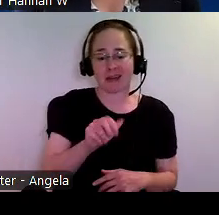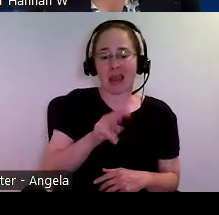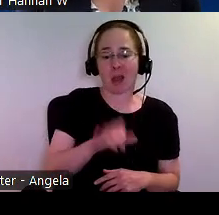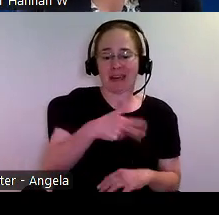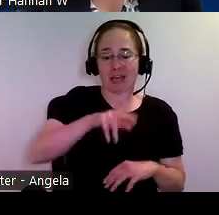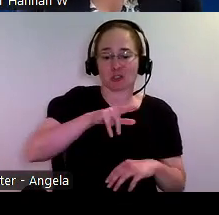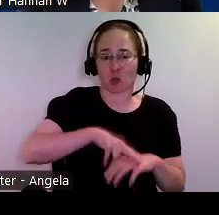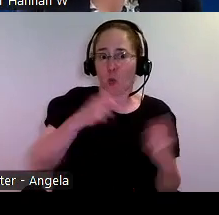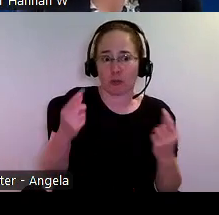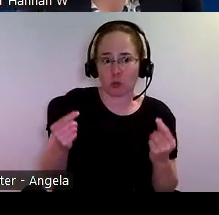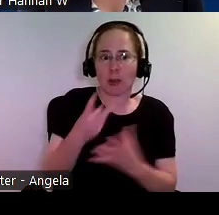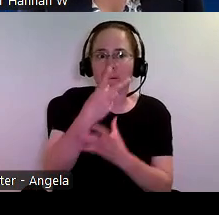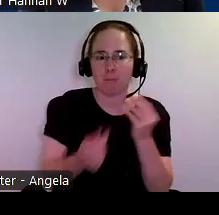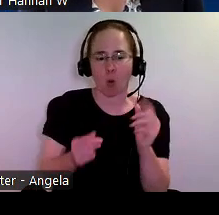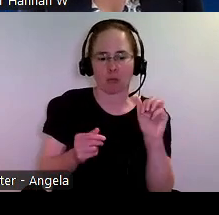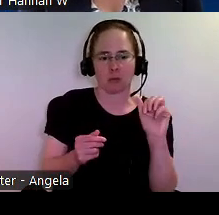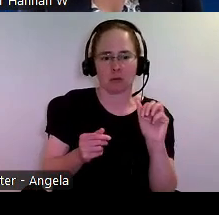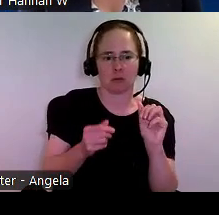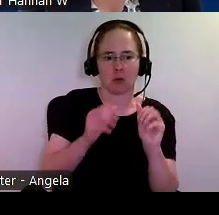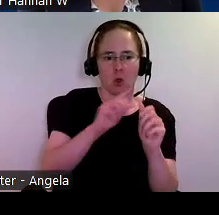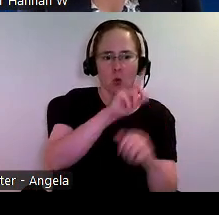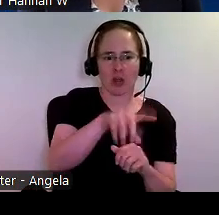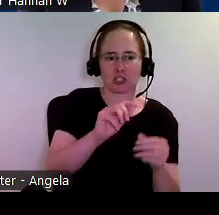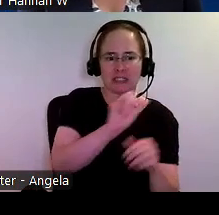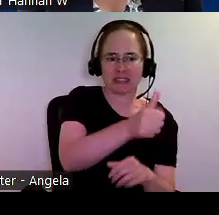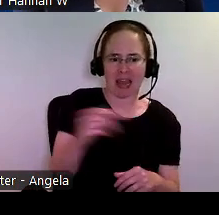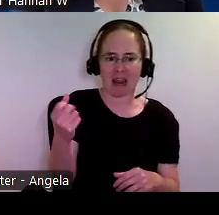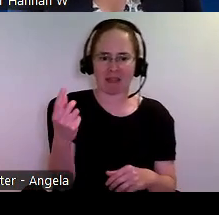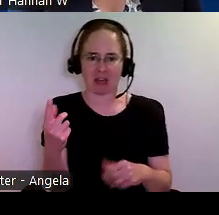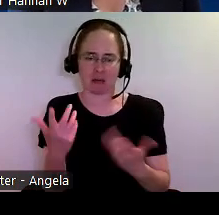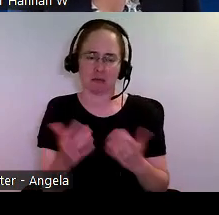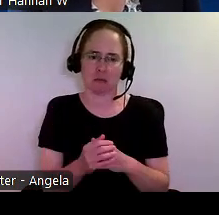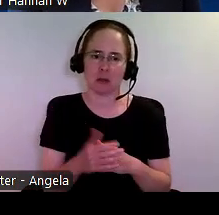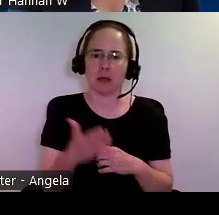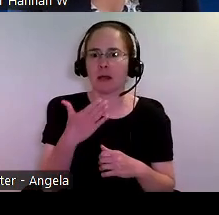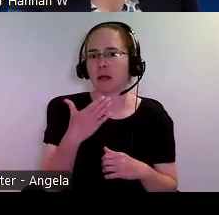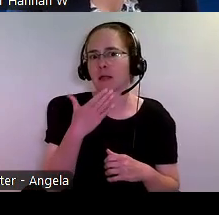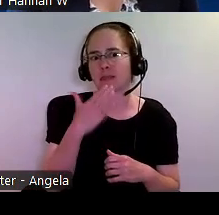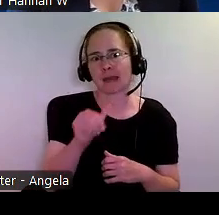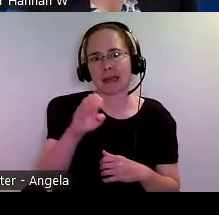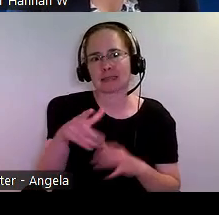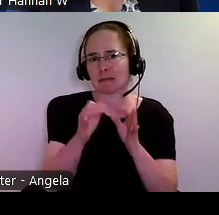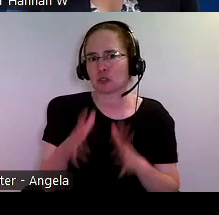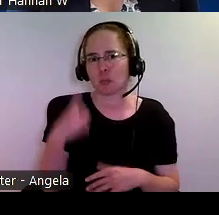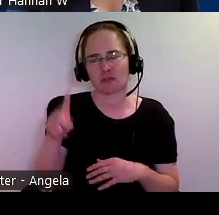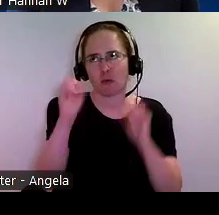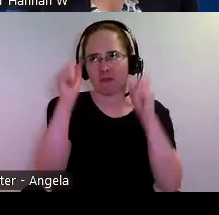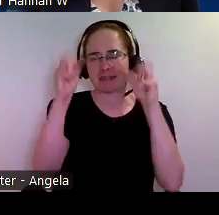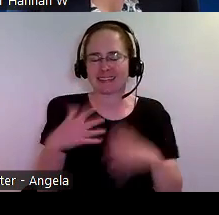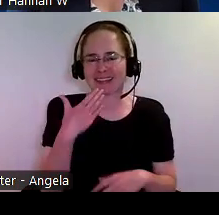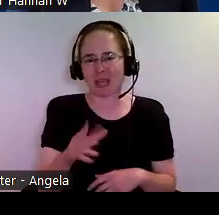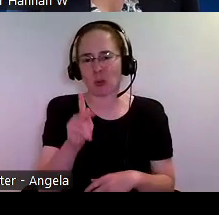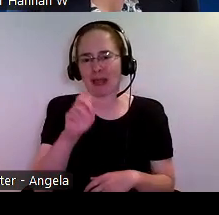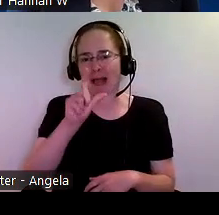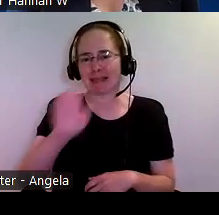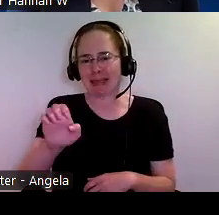two questions. And absolutely second Kelly in terms of thanking our ASL interpreters for being fantastic.